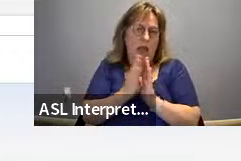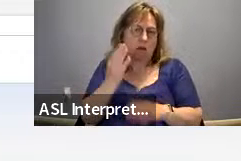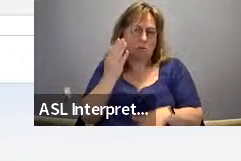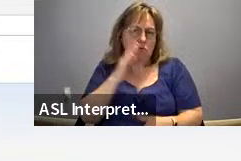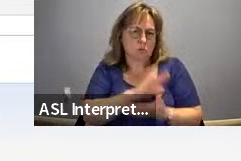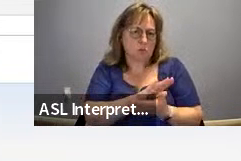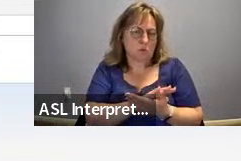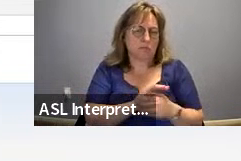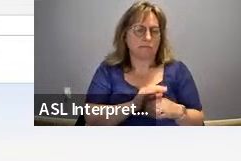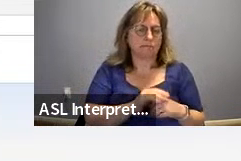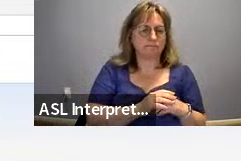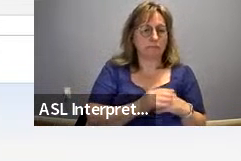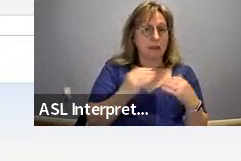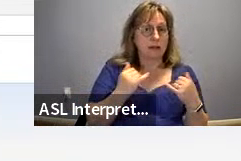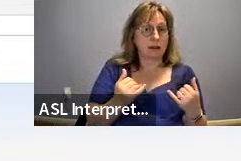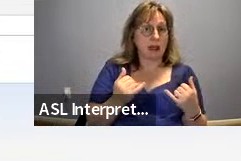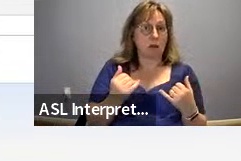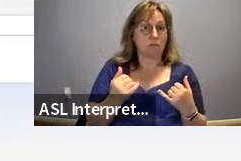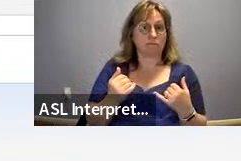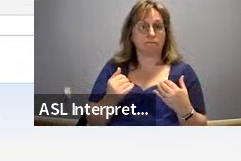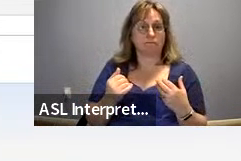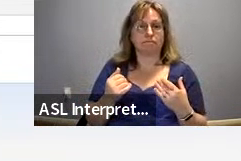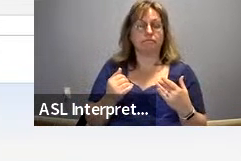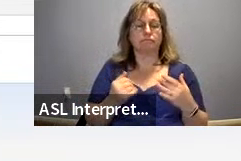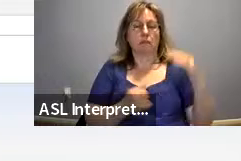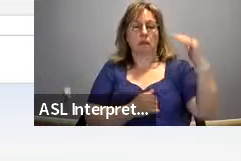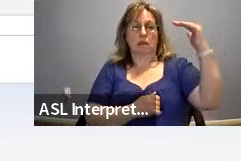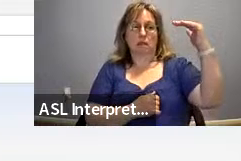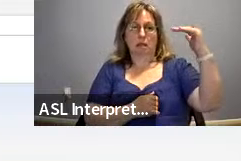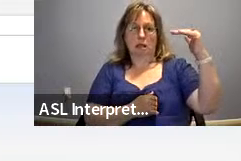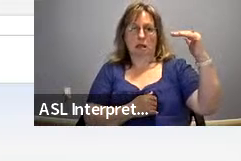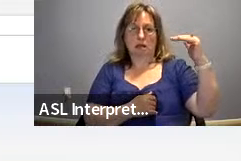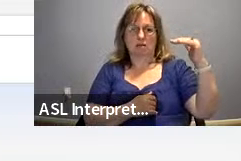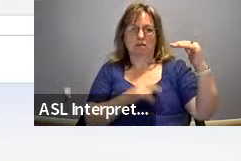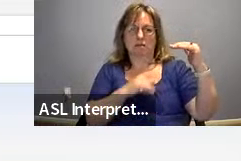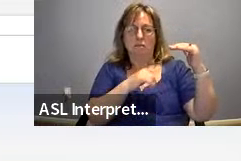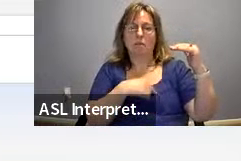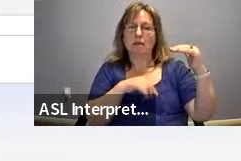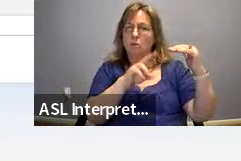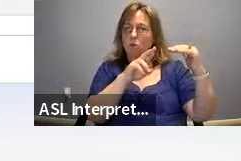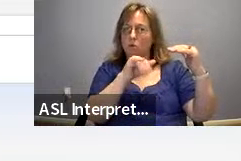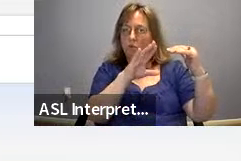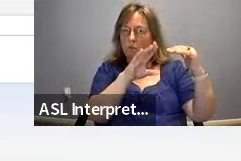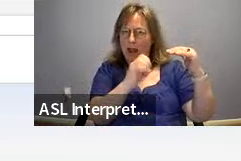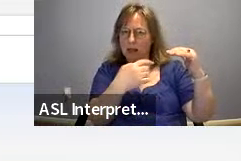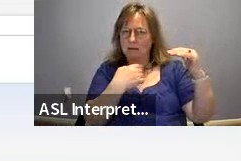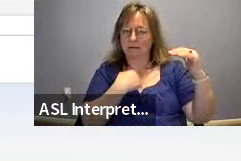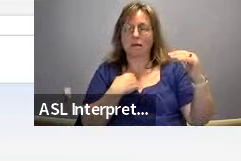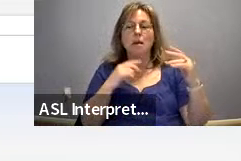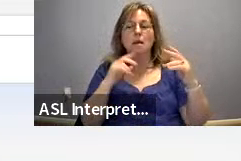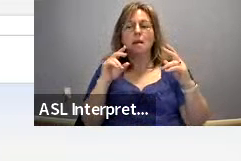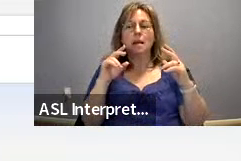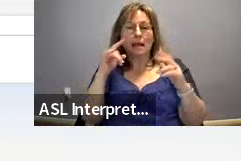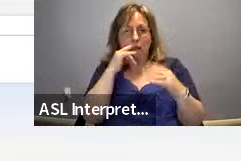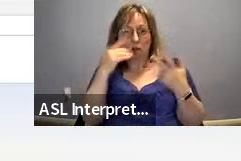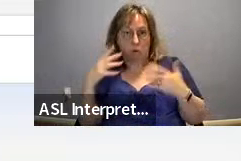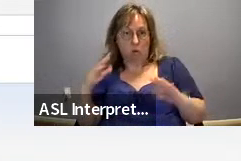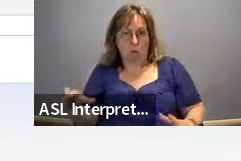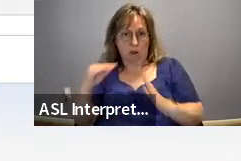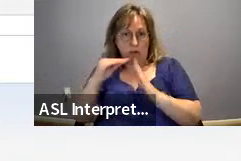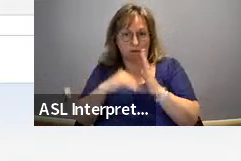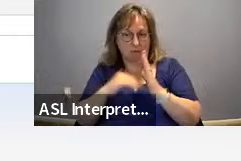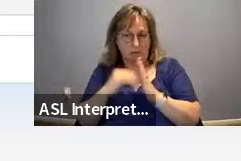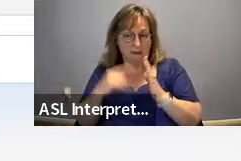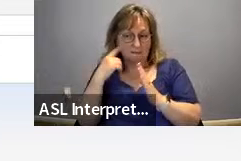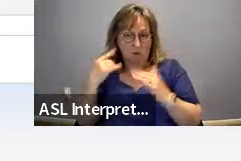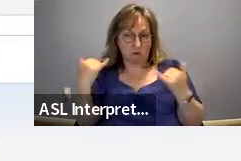Now, we've had a couple of questions since we launched the campaign on the ethnicity and race, where students have already completed this section for the